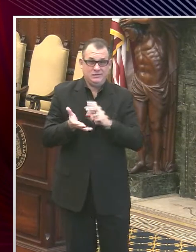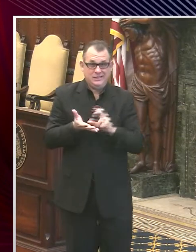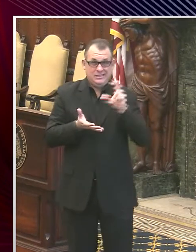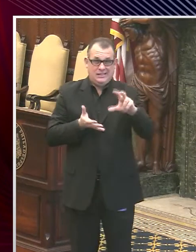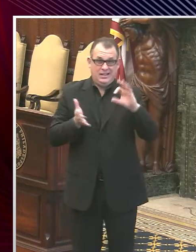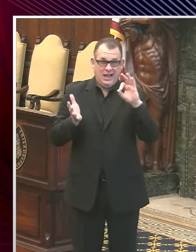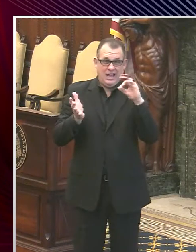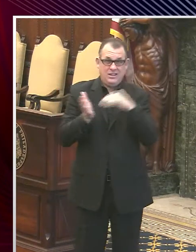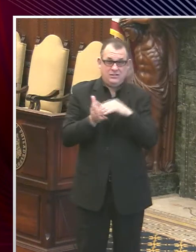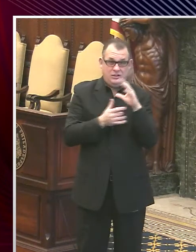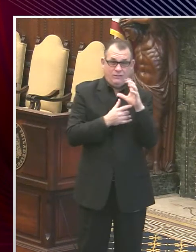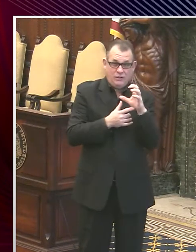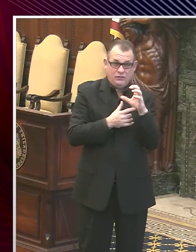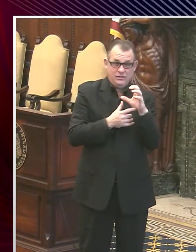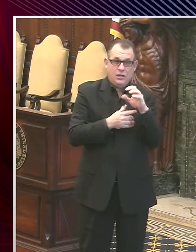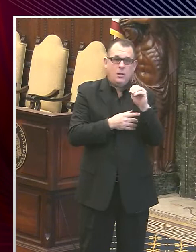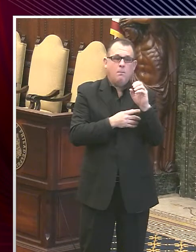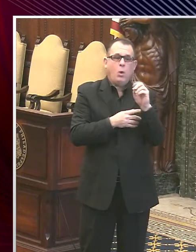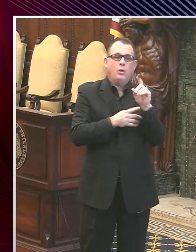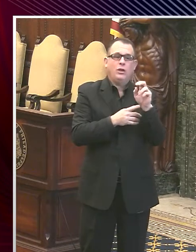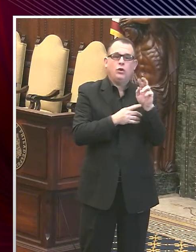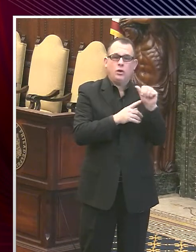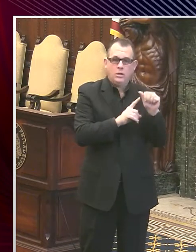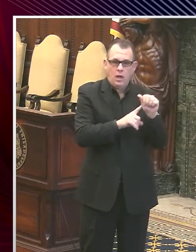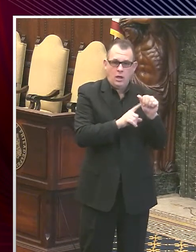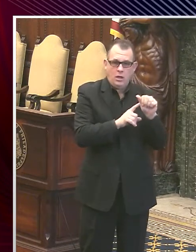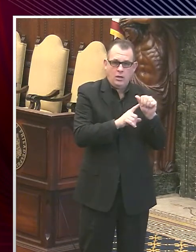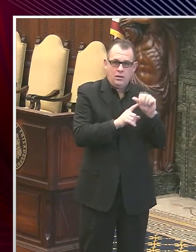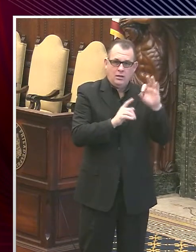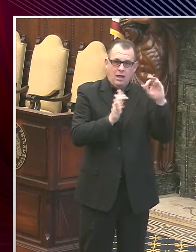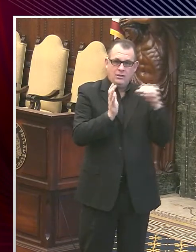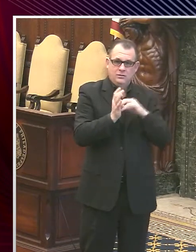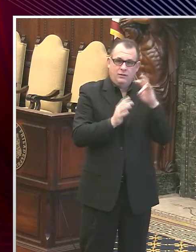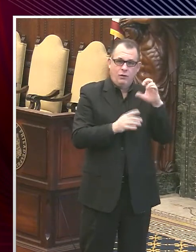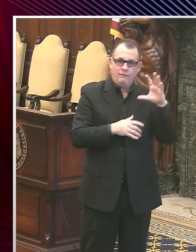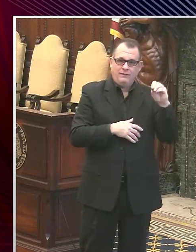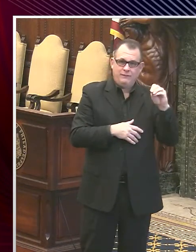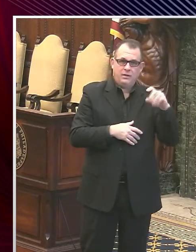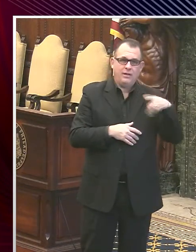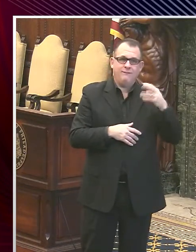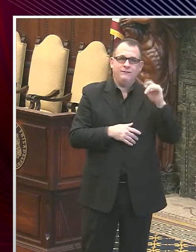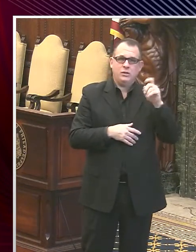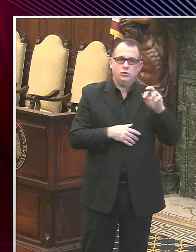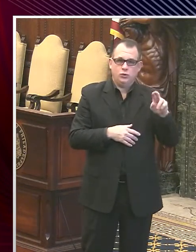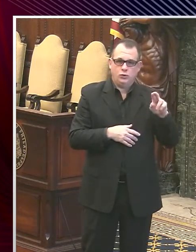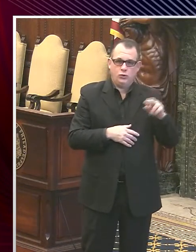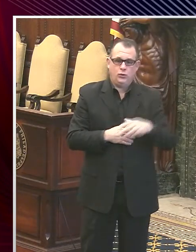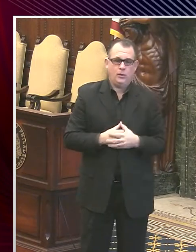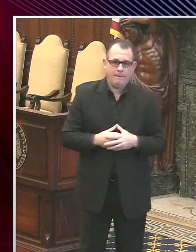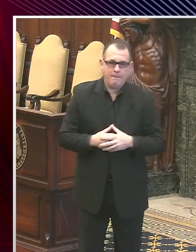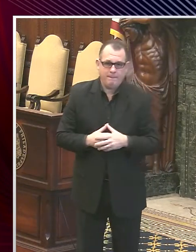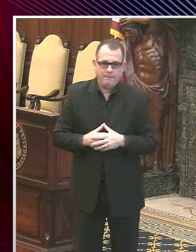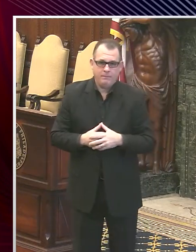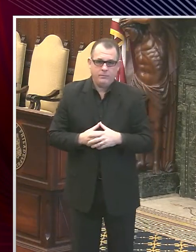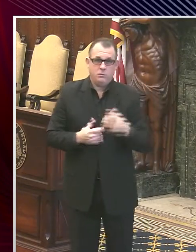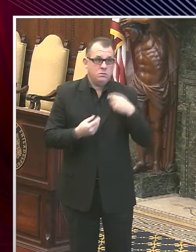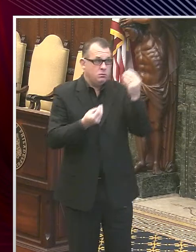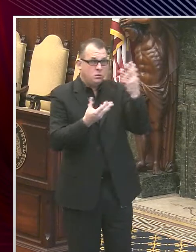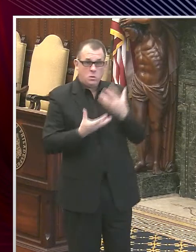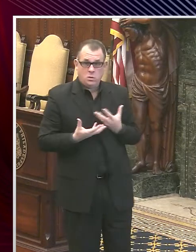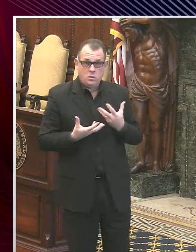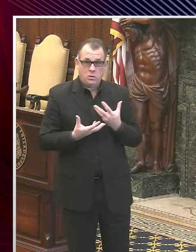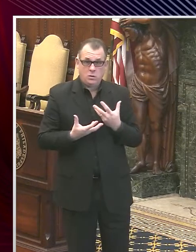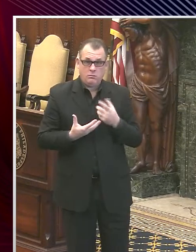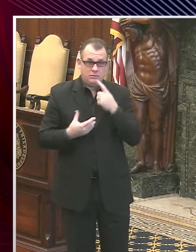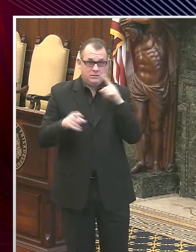allocated 9,500 doses of the Moderna vaccine and 9,750 doses of the Pfizer vaccine. And we've been told that we're